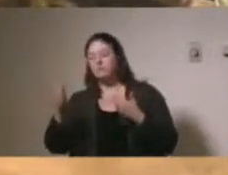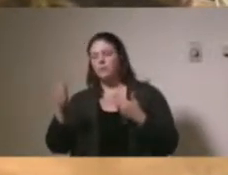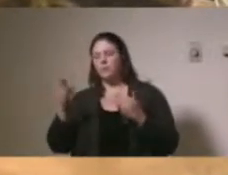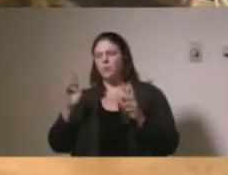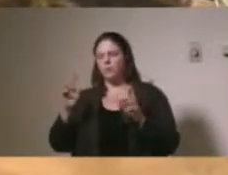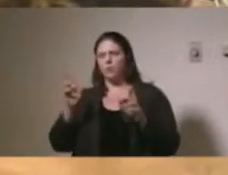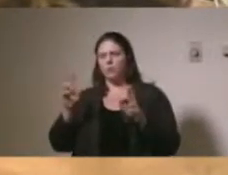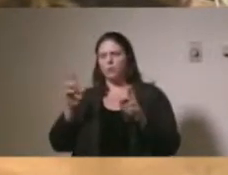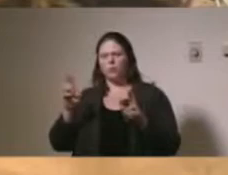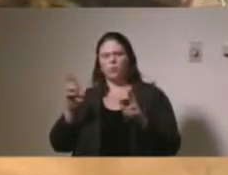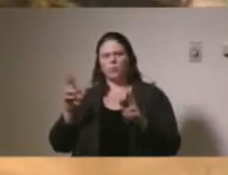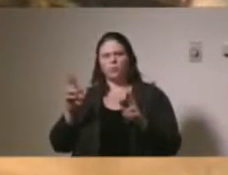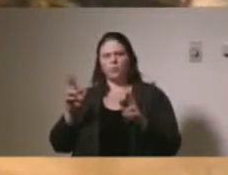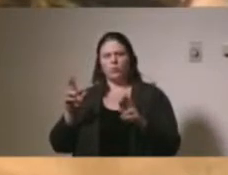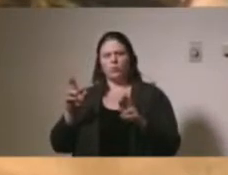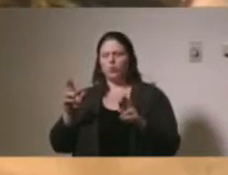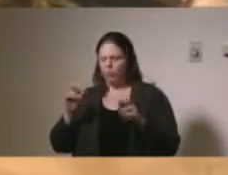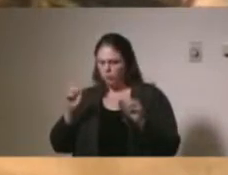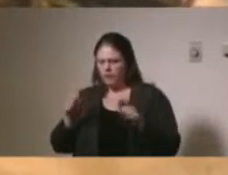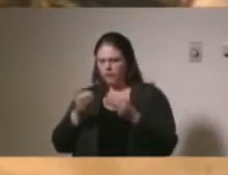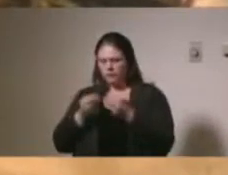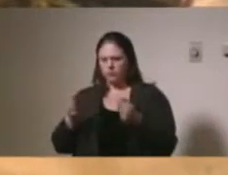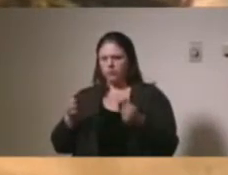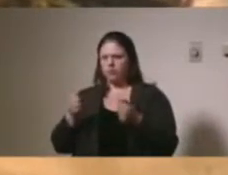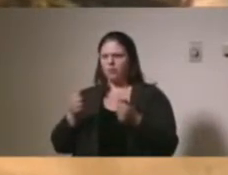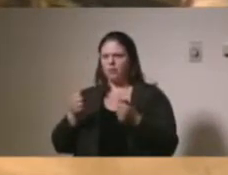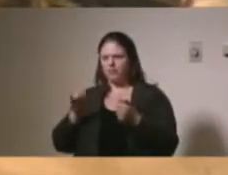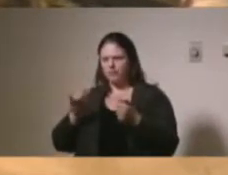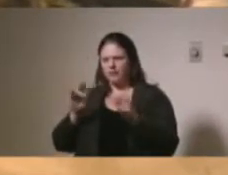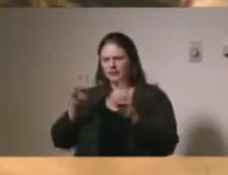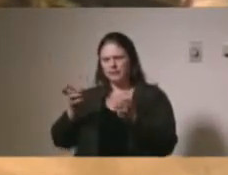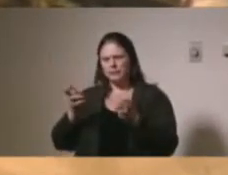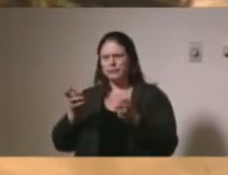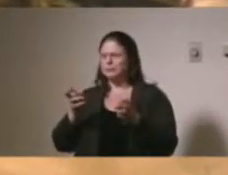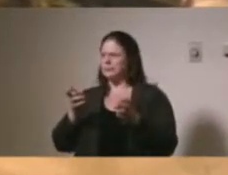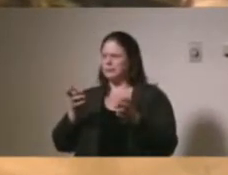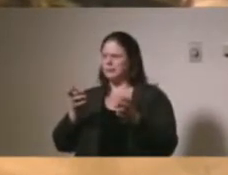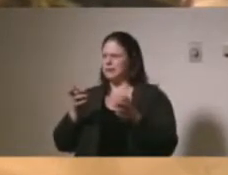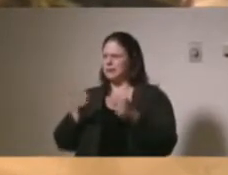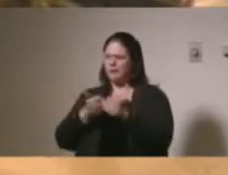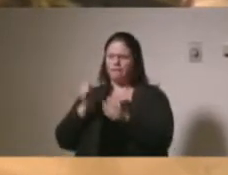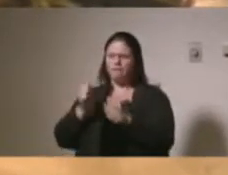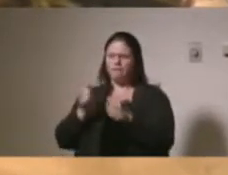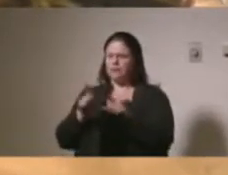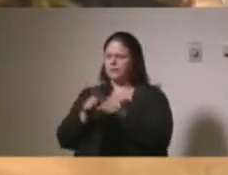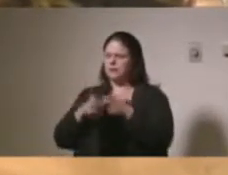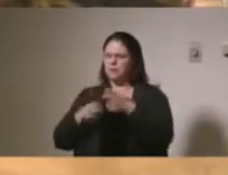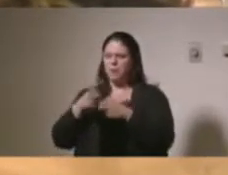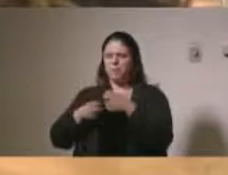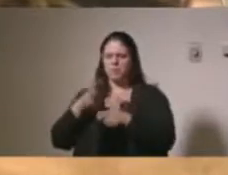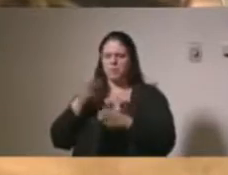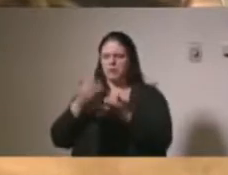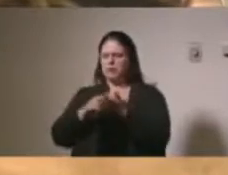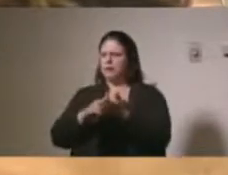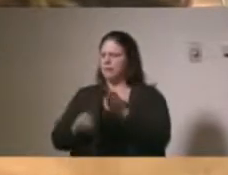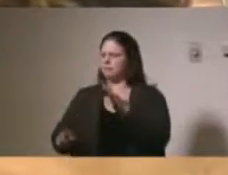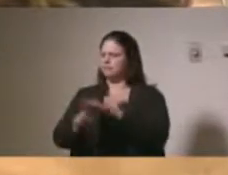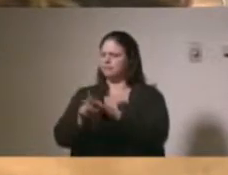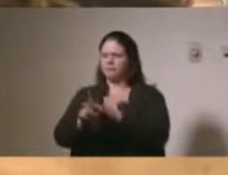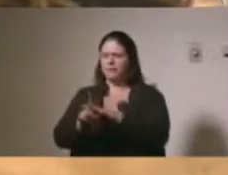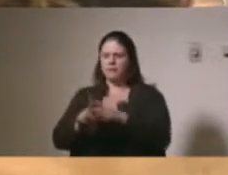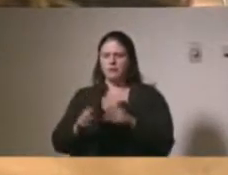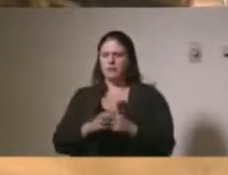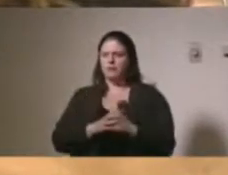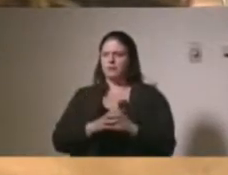that this is something that we can address, and we won't have that issue down the road, that every